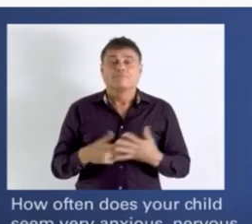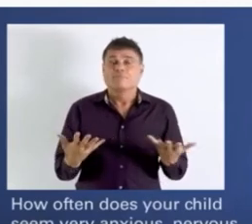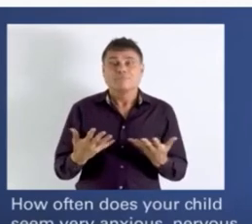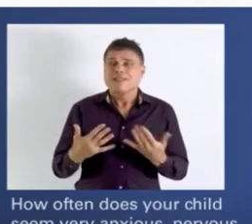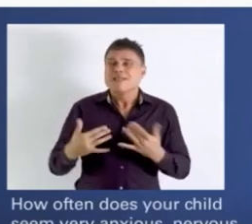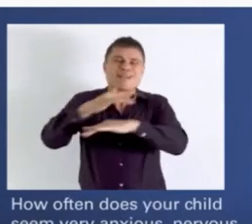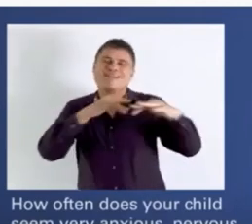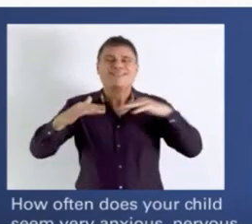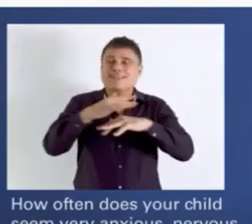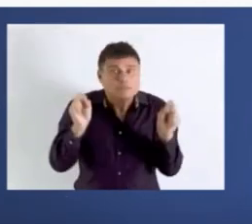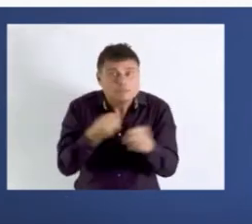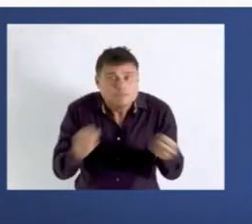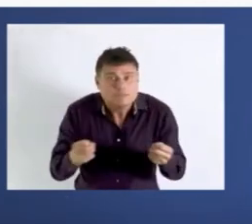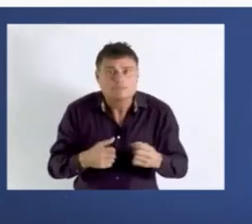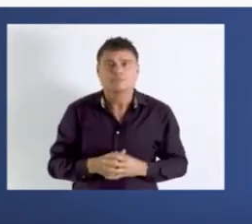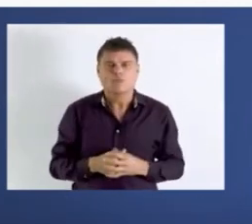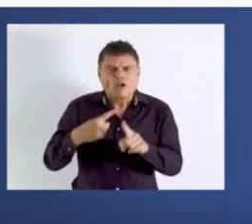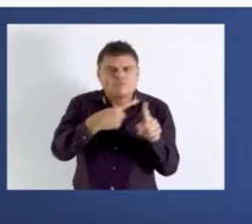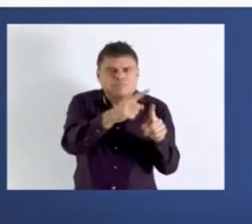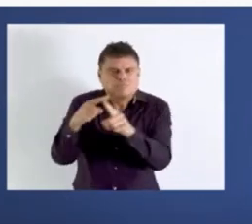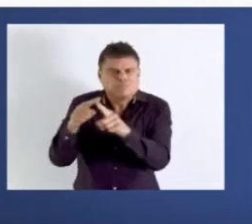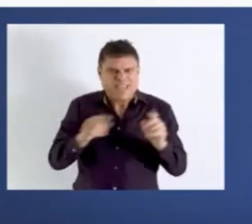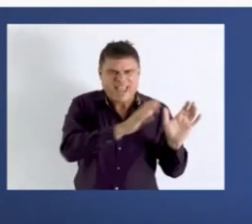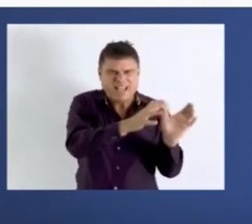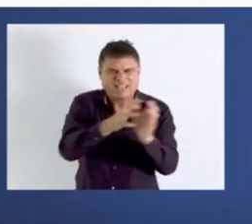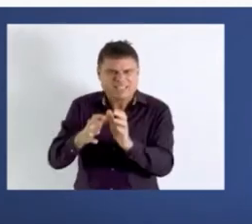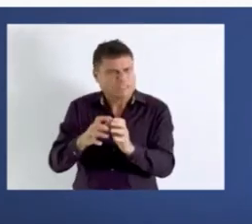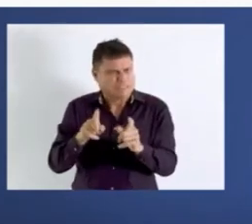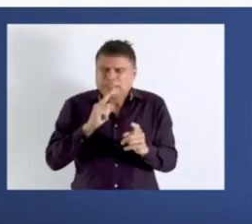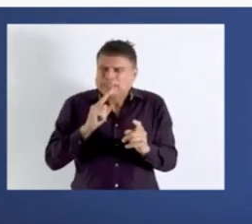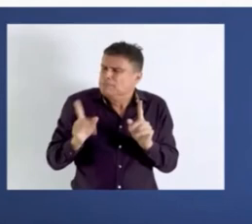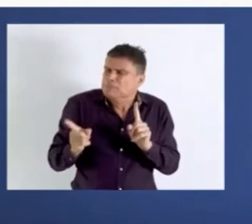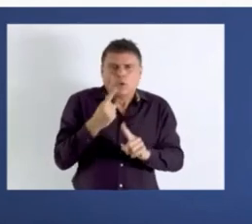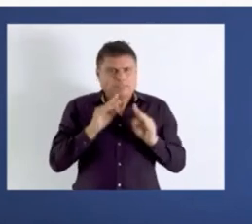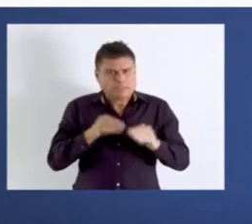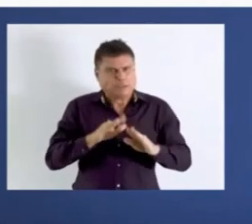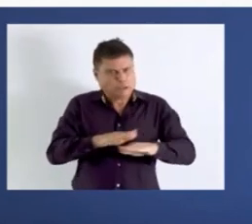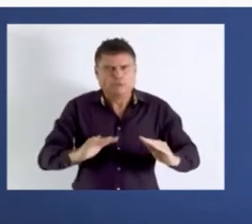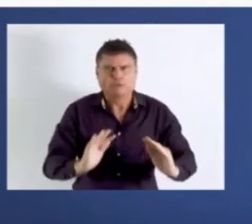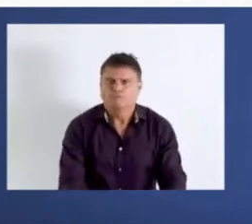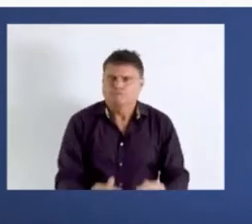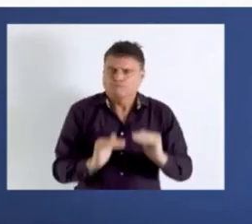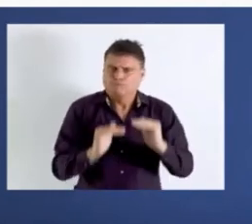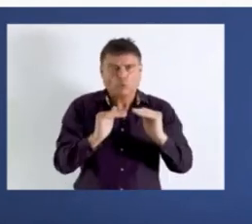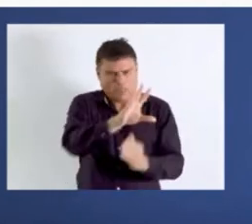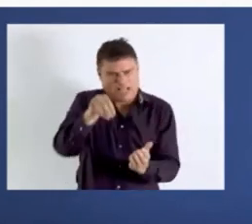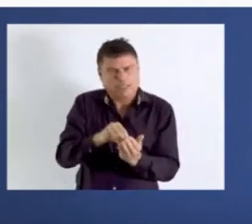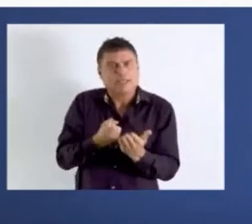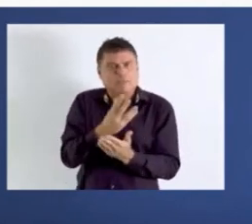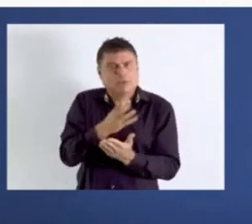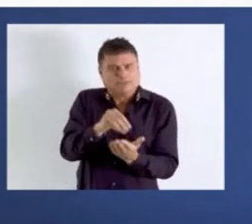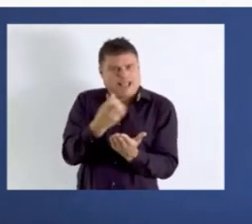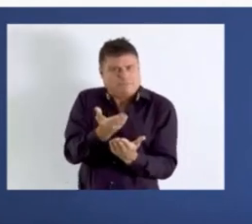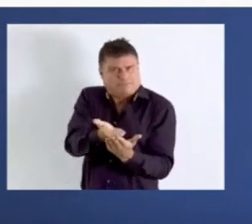managing emotions and difficulty in playing. All domains of development that are very important to capture